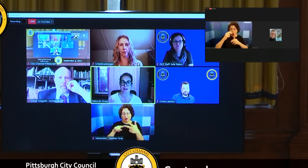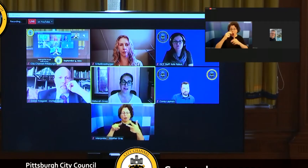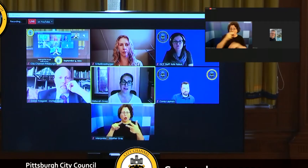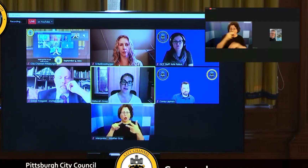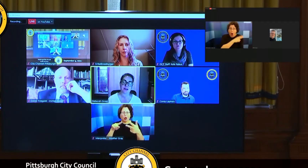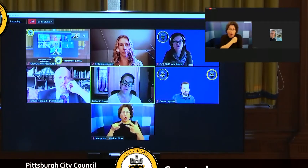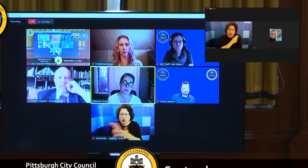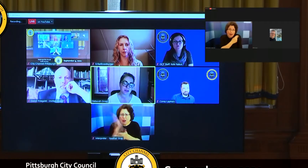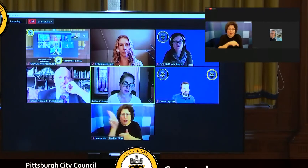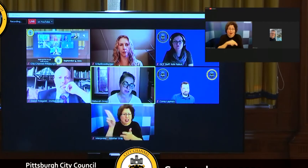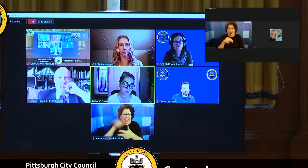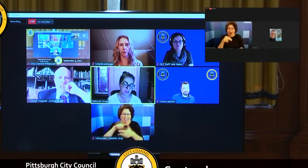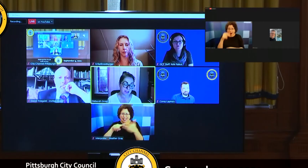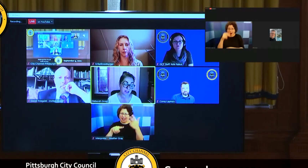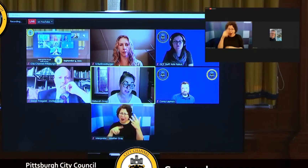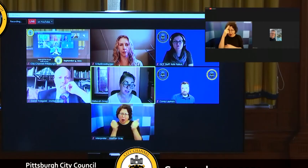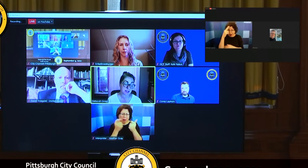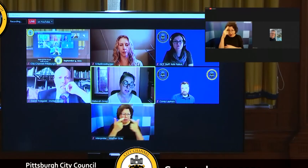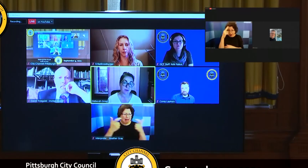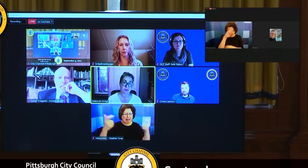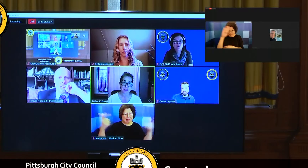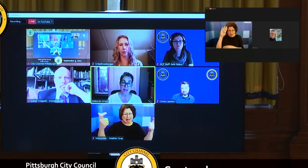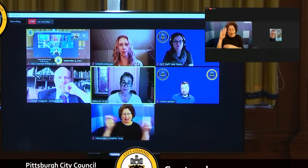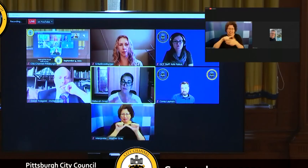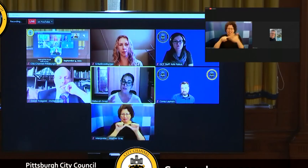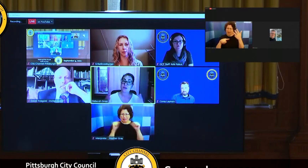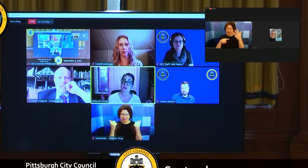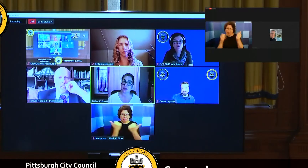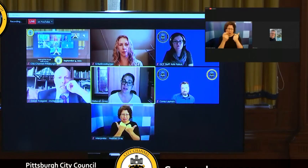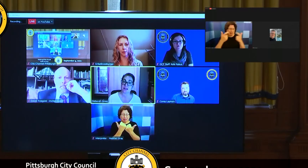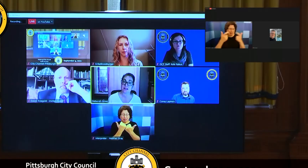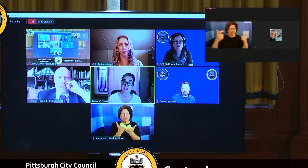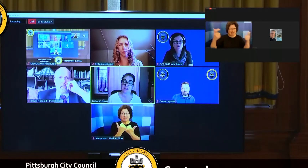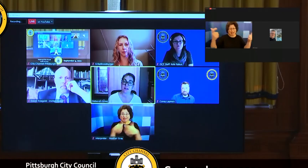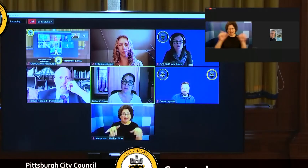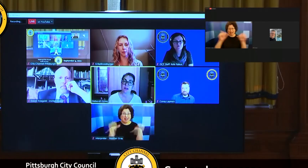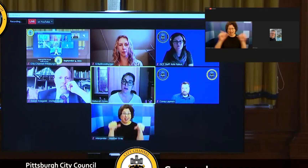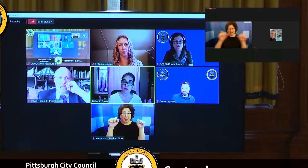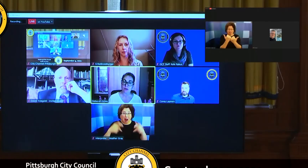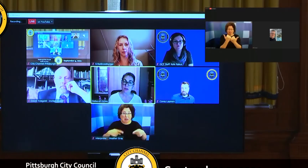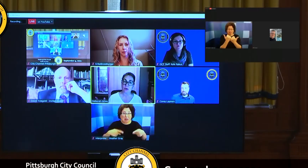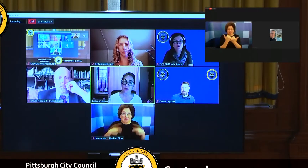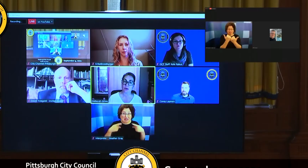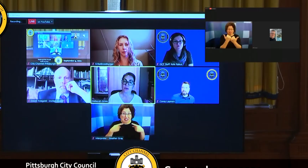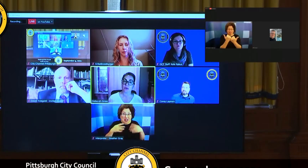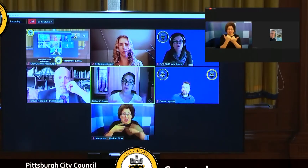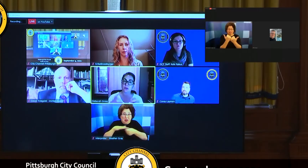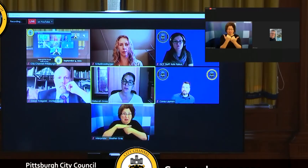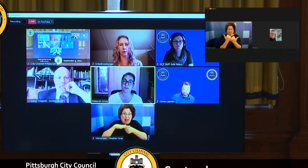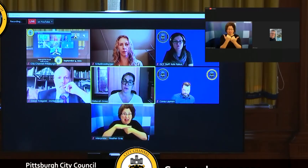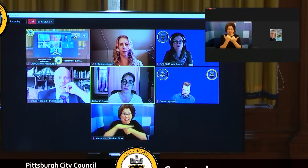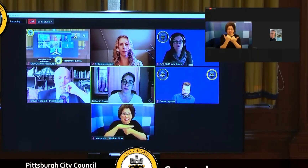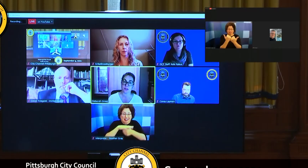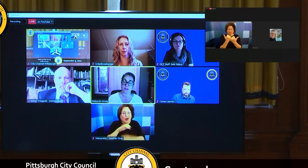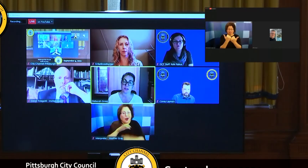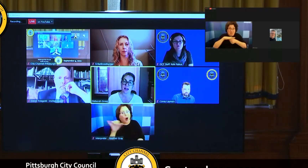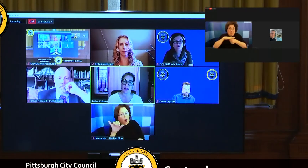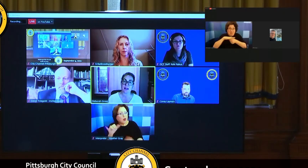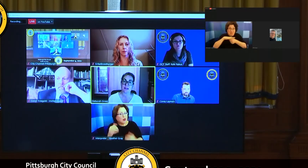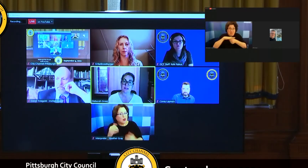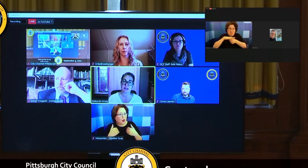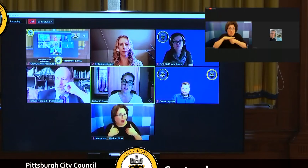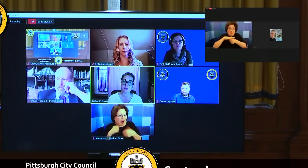the other kind of big assembly sites, take up physical space, but then also host workforces